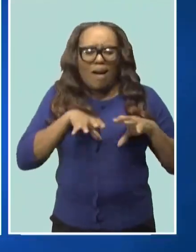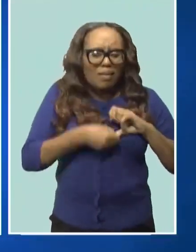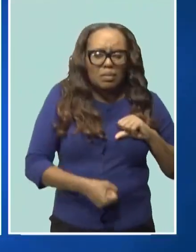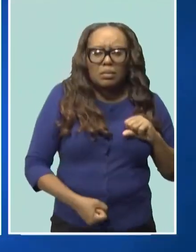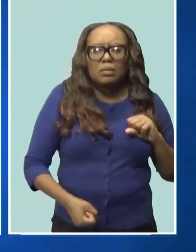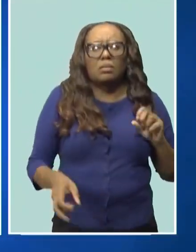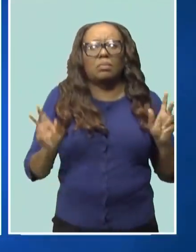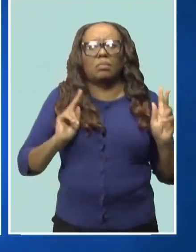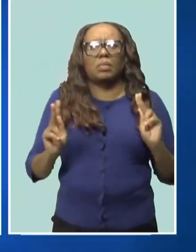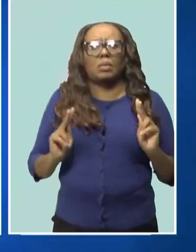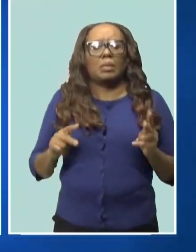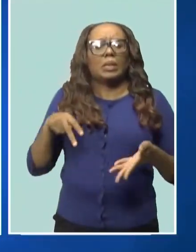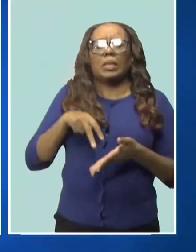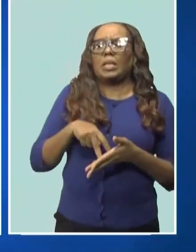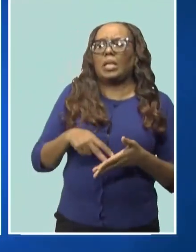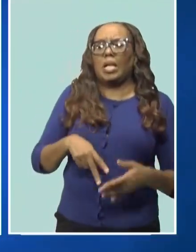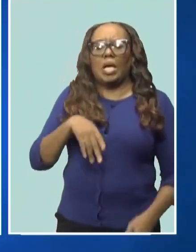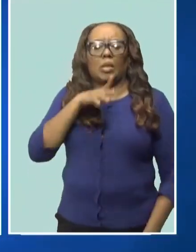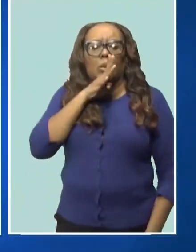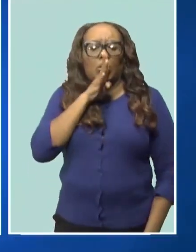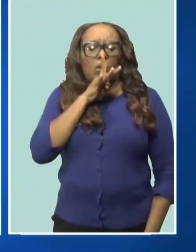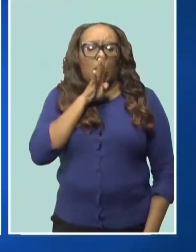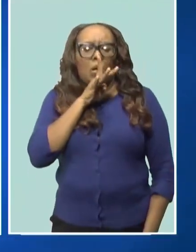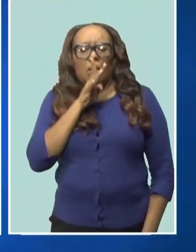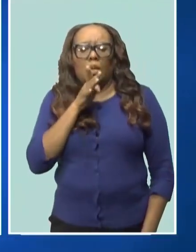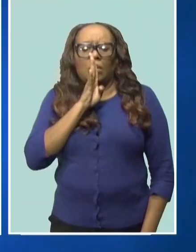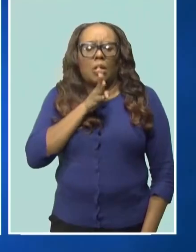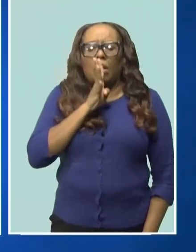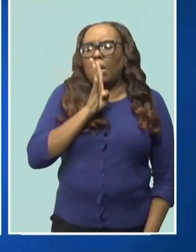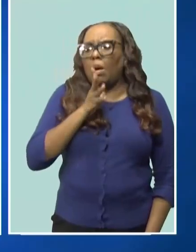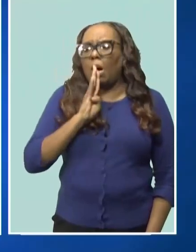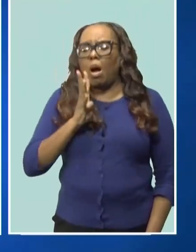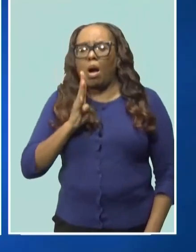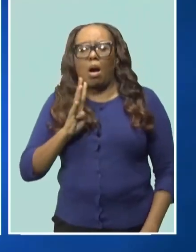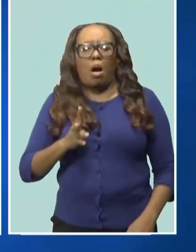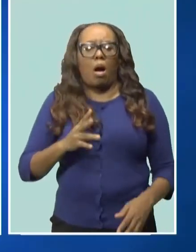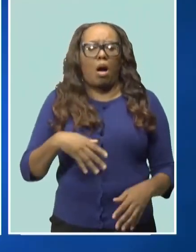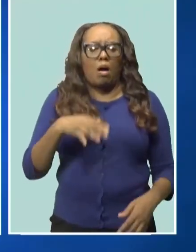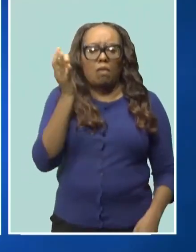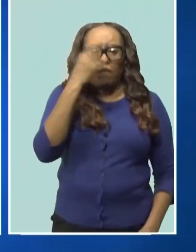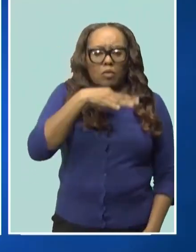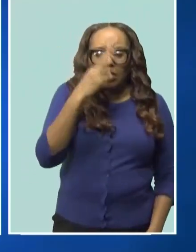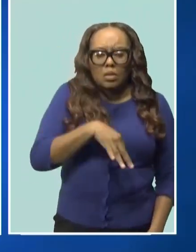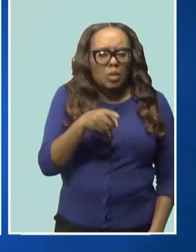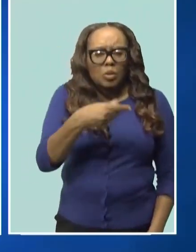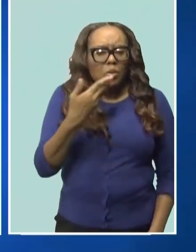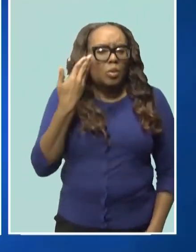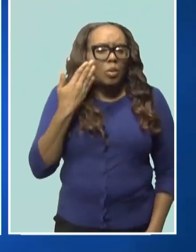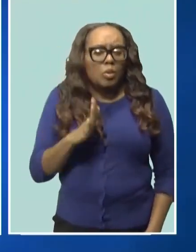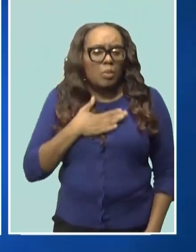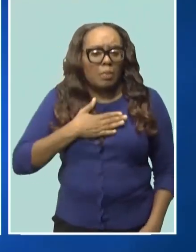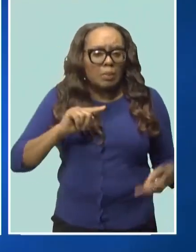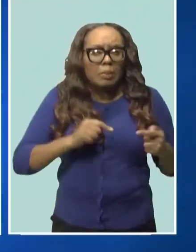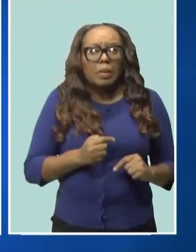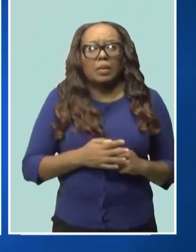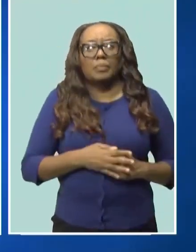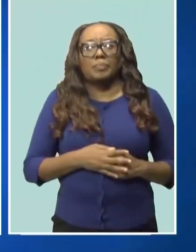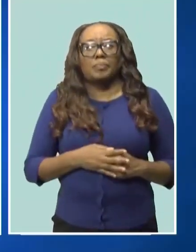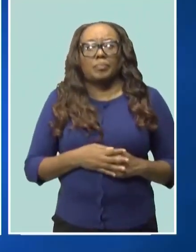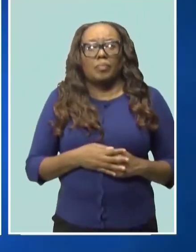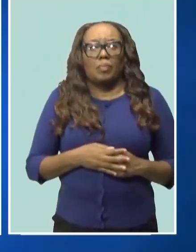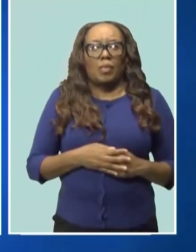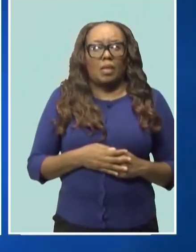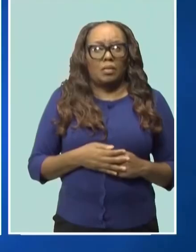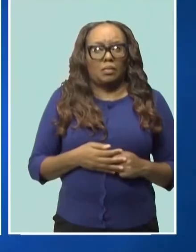stand up on the sideline and talk stupidness. Nobody don't know how a person feel, even if they don't come out and show you crying and breaking down